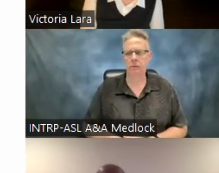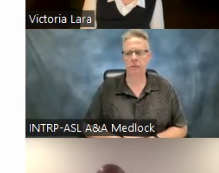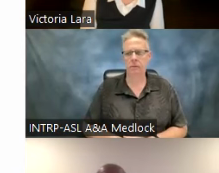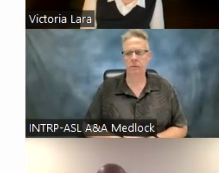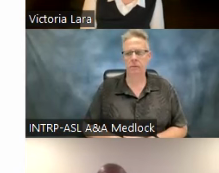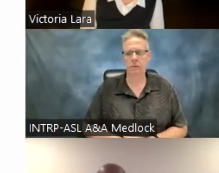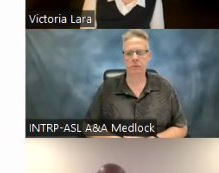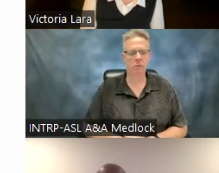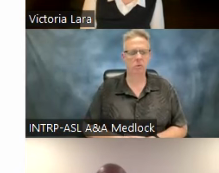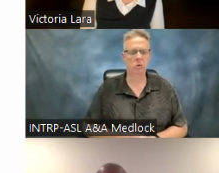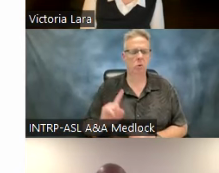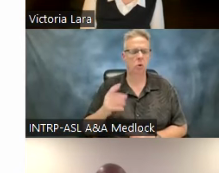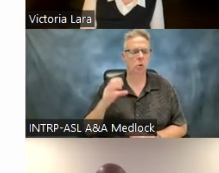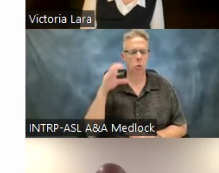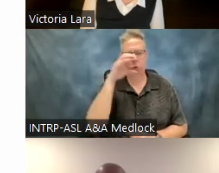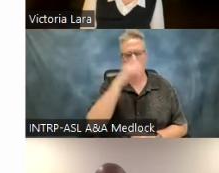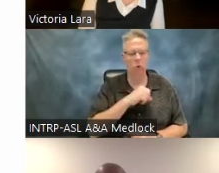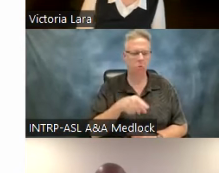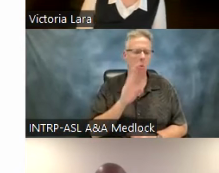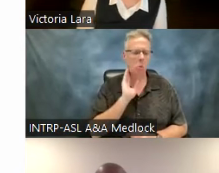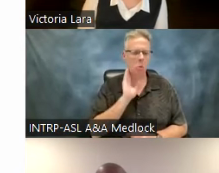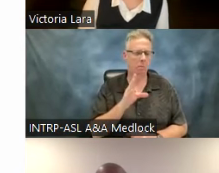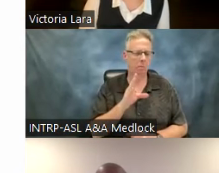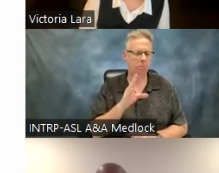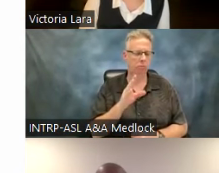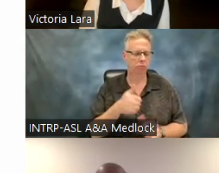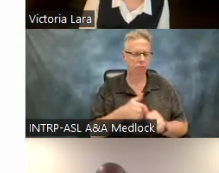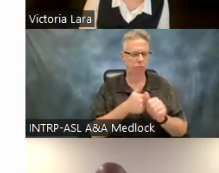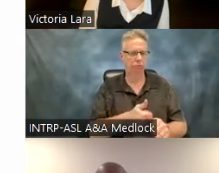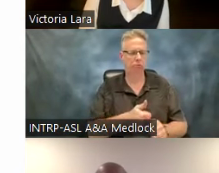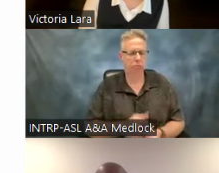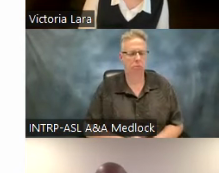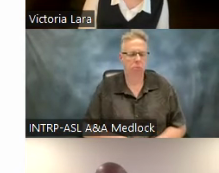Or should we just assume that it will be?